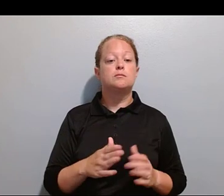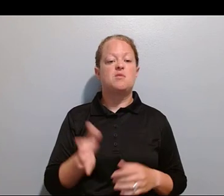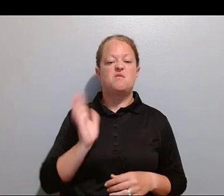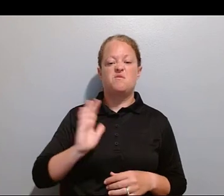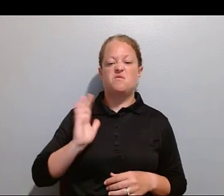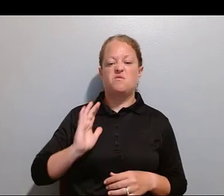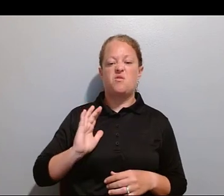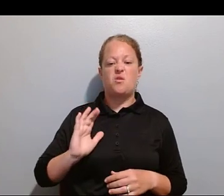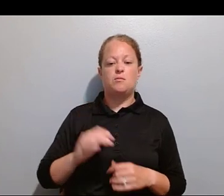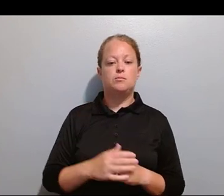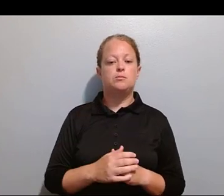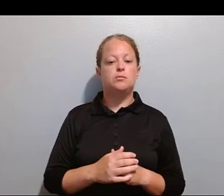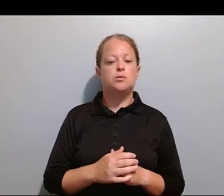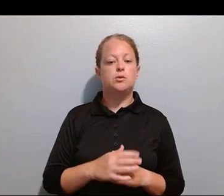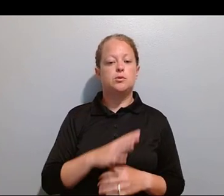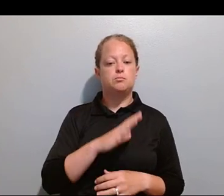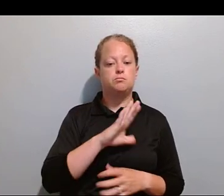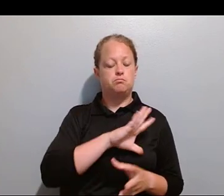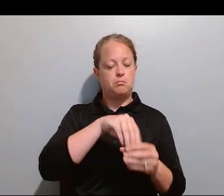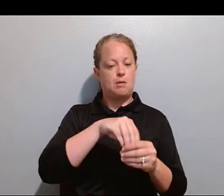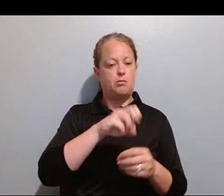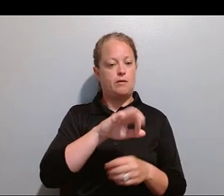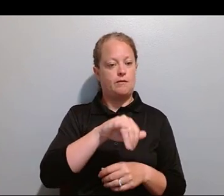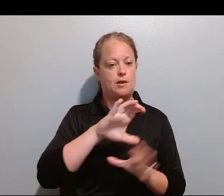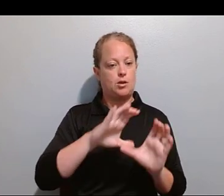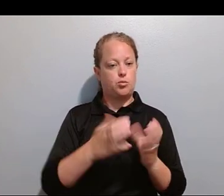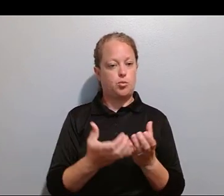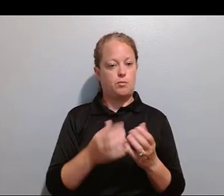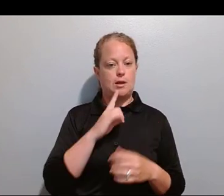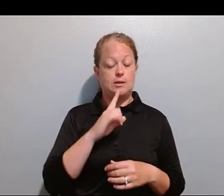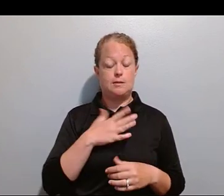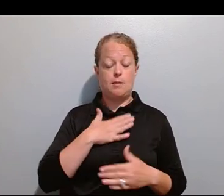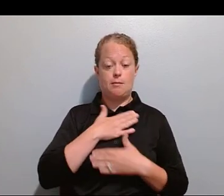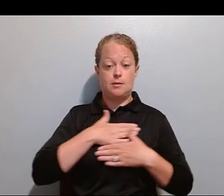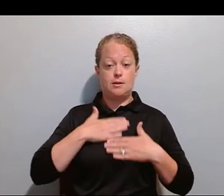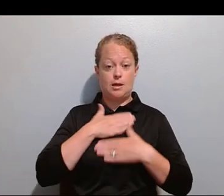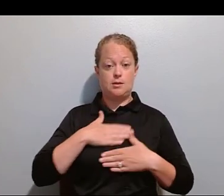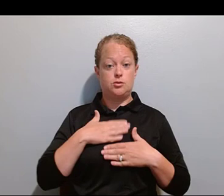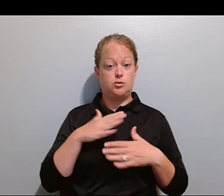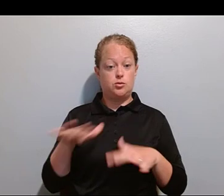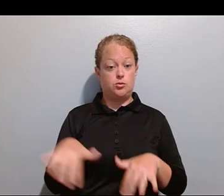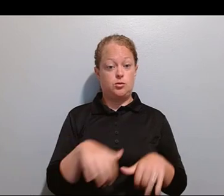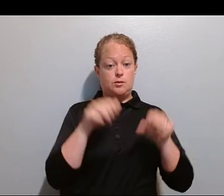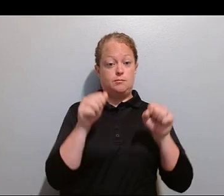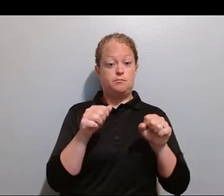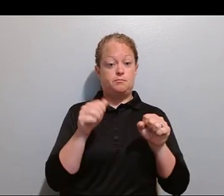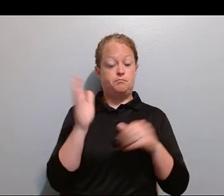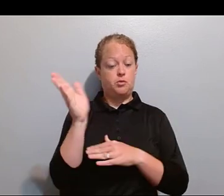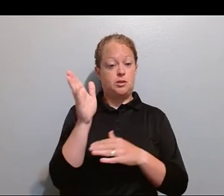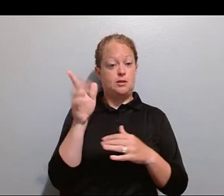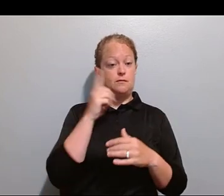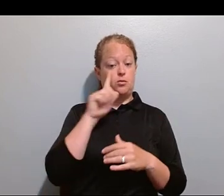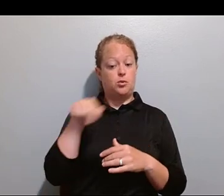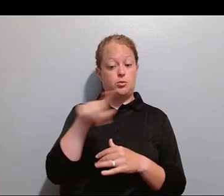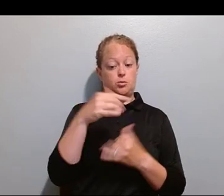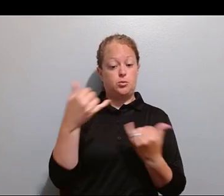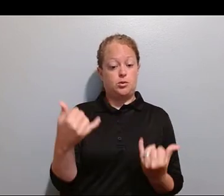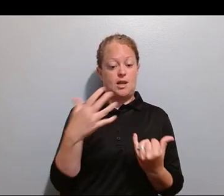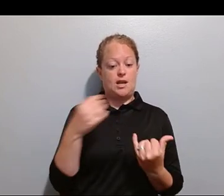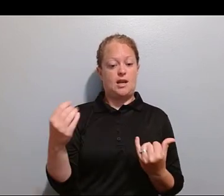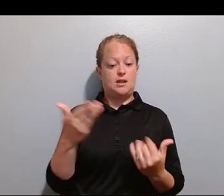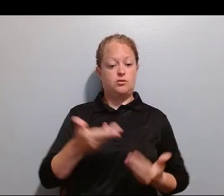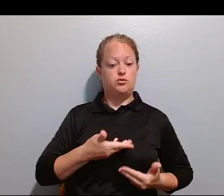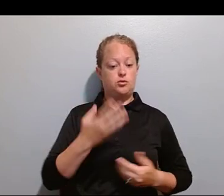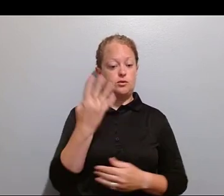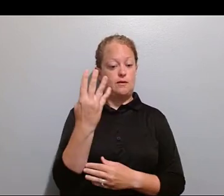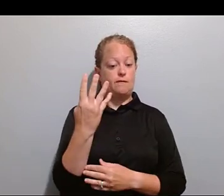is my pleasure to be the animator today and to present the 4 panelists to you.